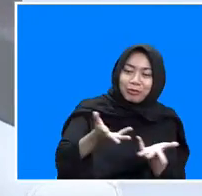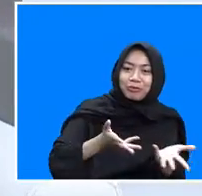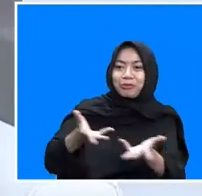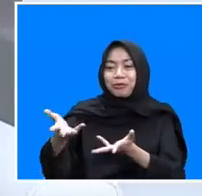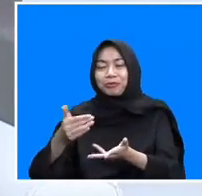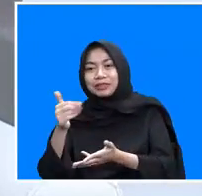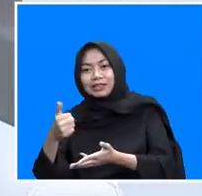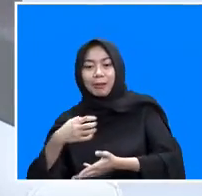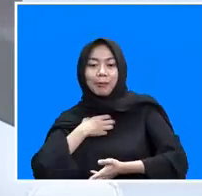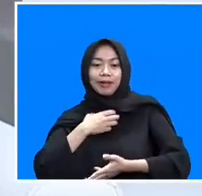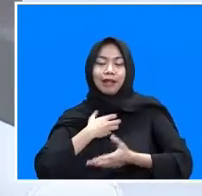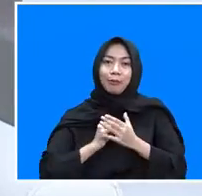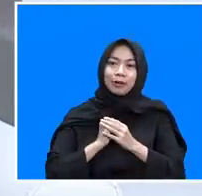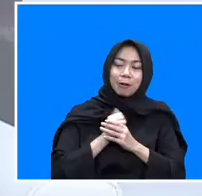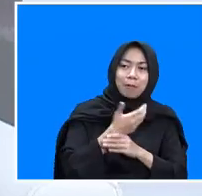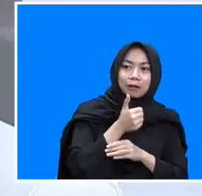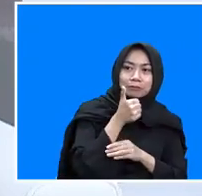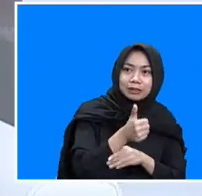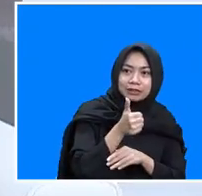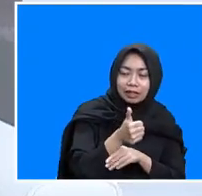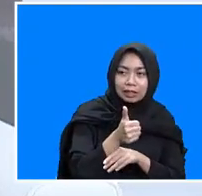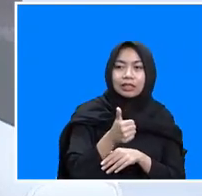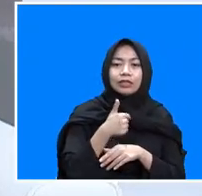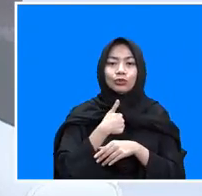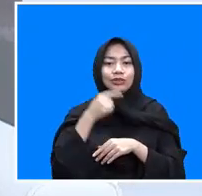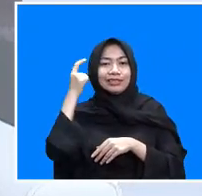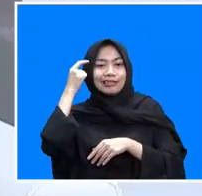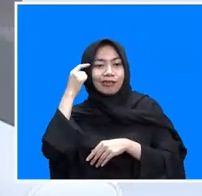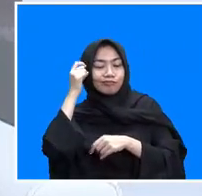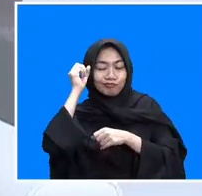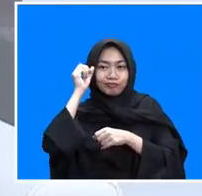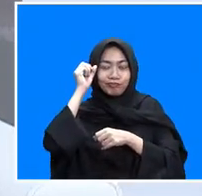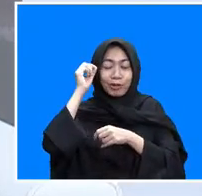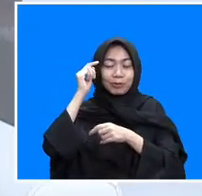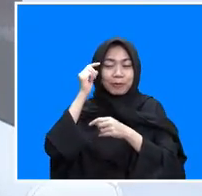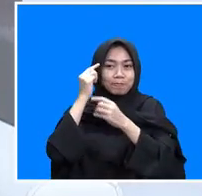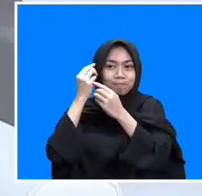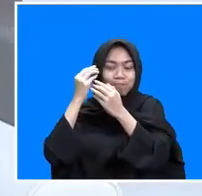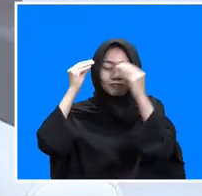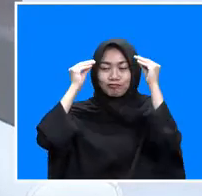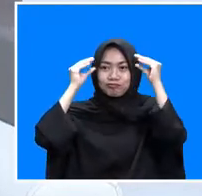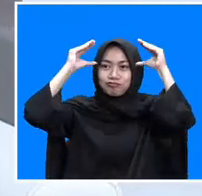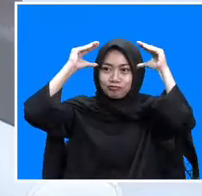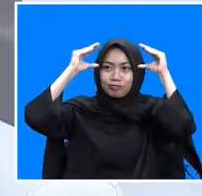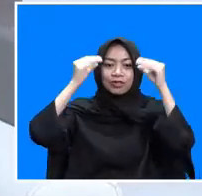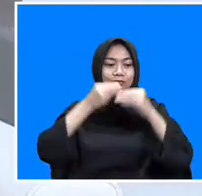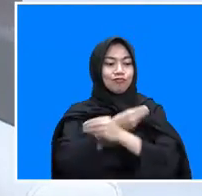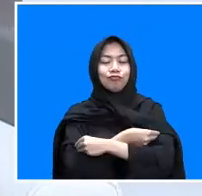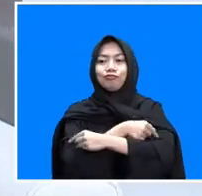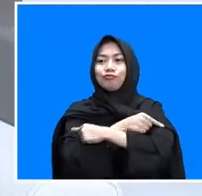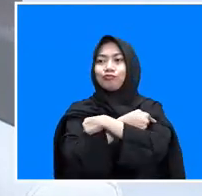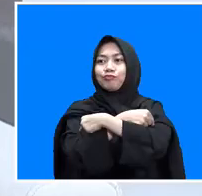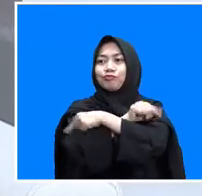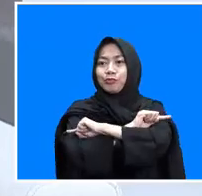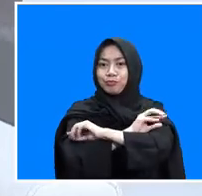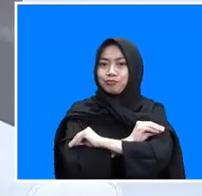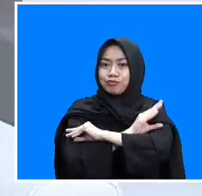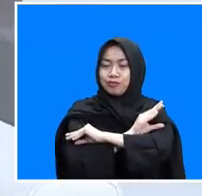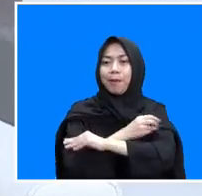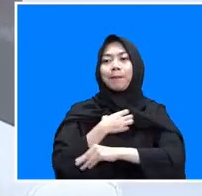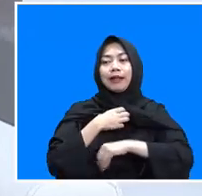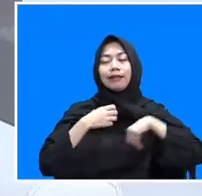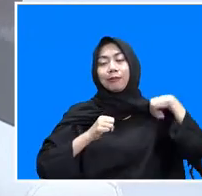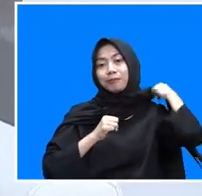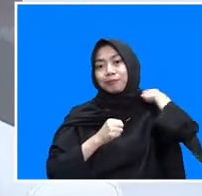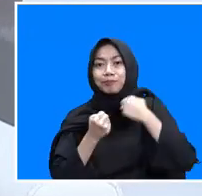mentally, and you know, all of those good things. So, you know, I do think that, you know, we can't neglect that either. You